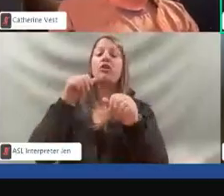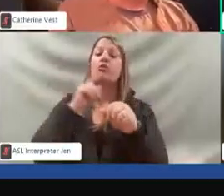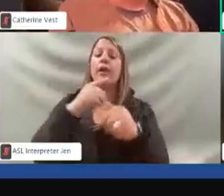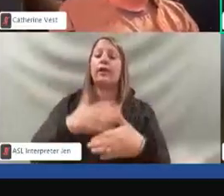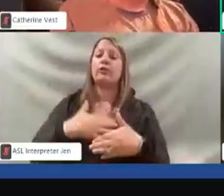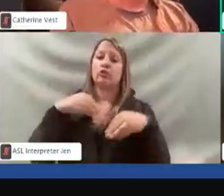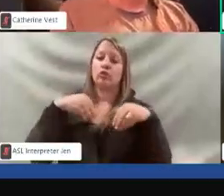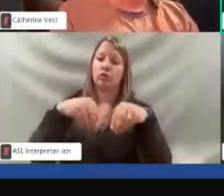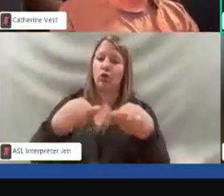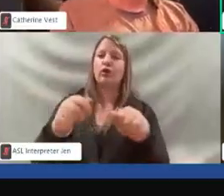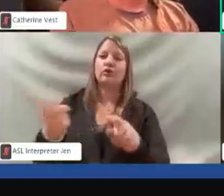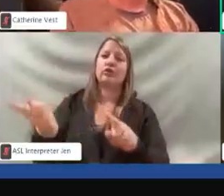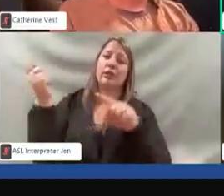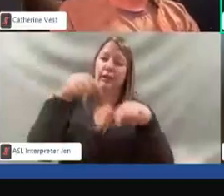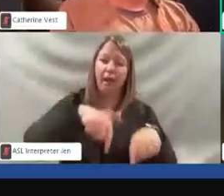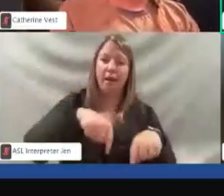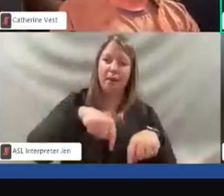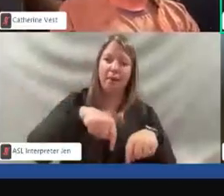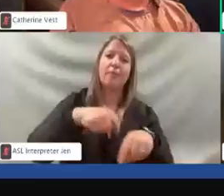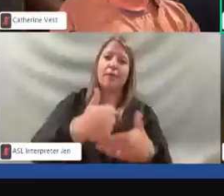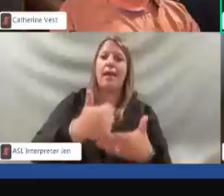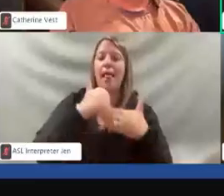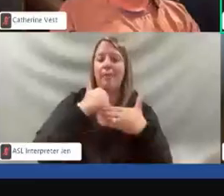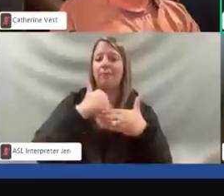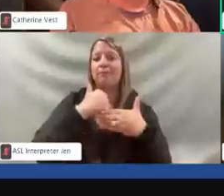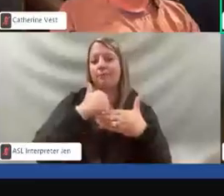enjoys gardening. So she comes and has been our